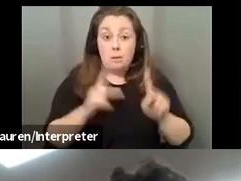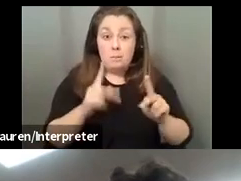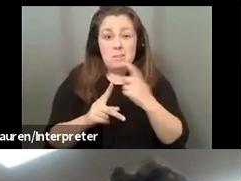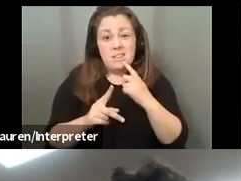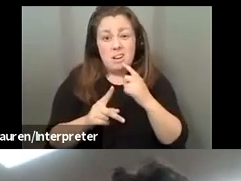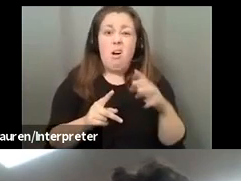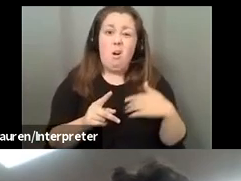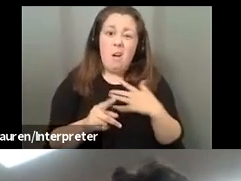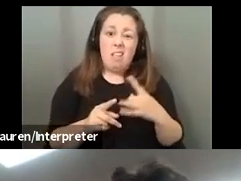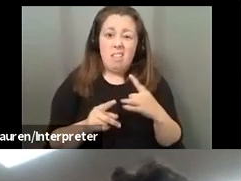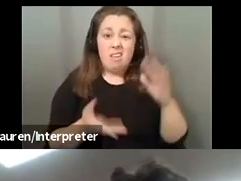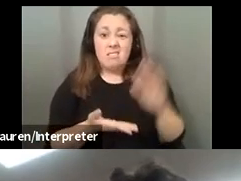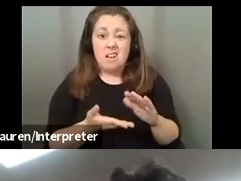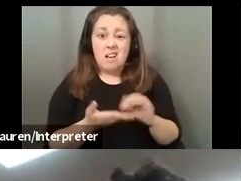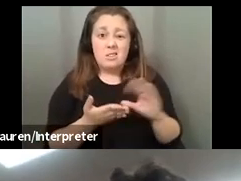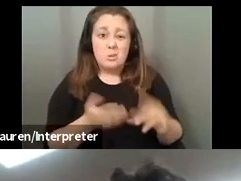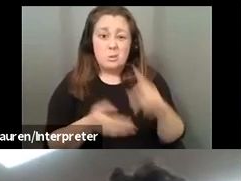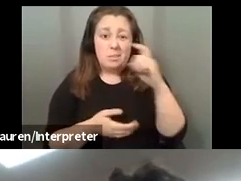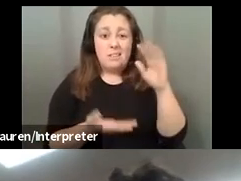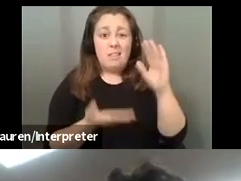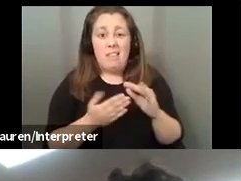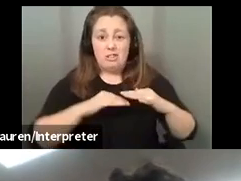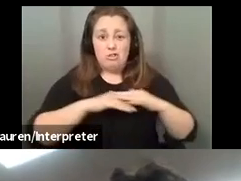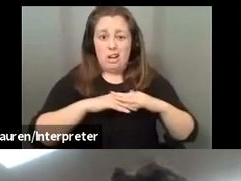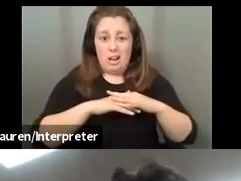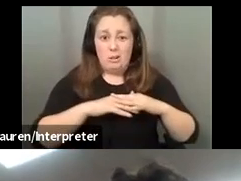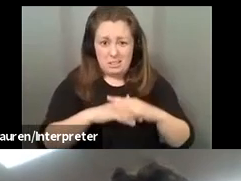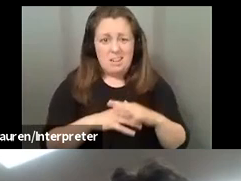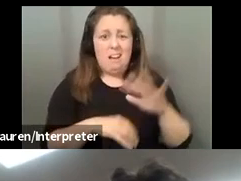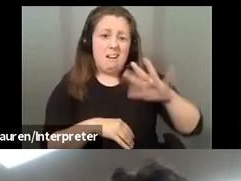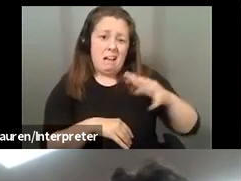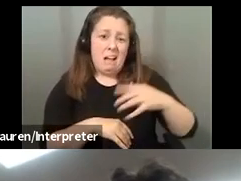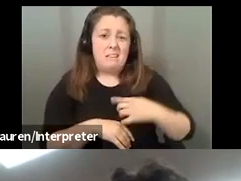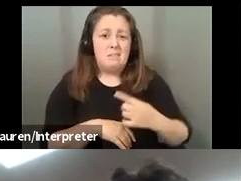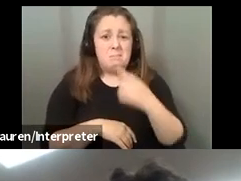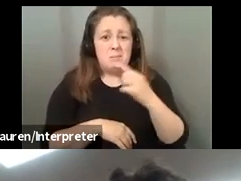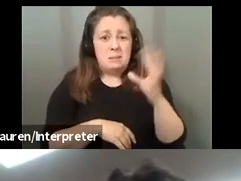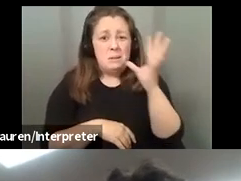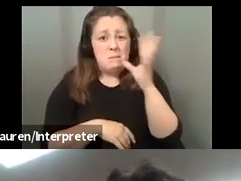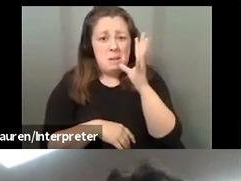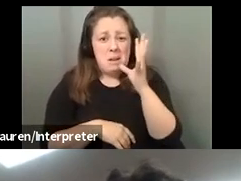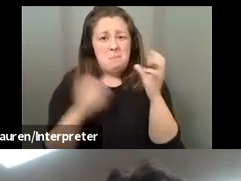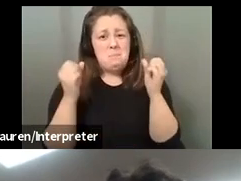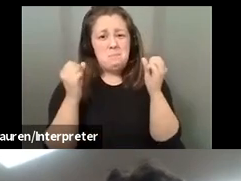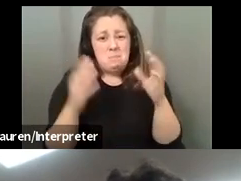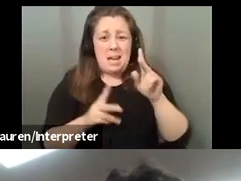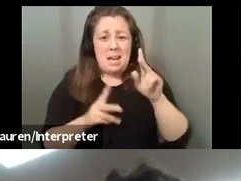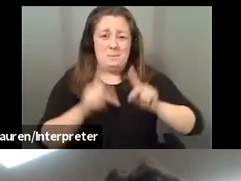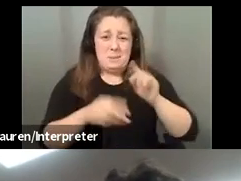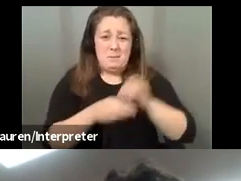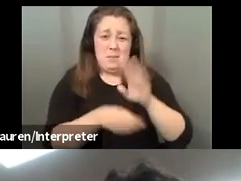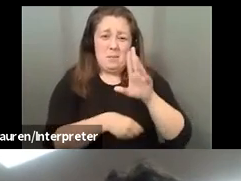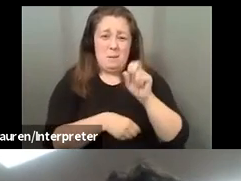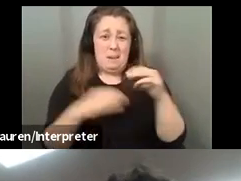crowded." And then someone said, "I kind of miss my mama and there's lots of people on buses."